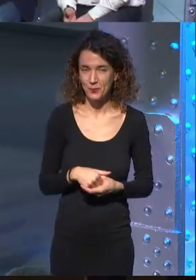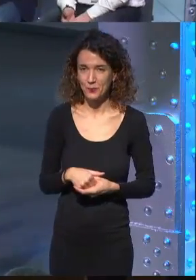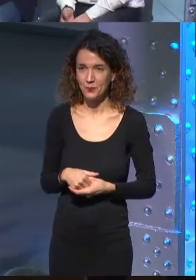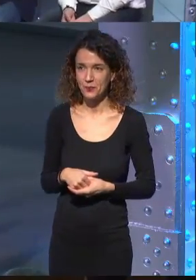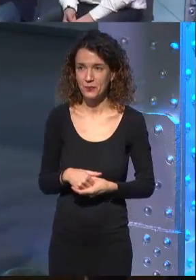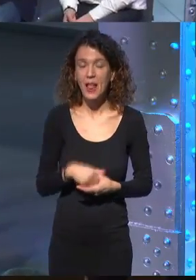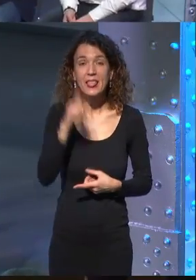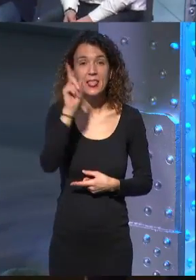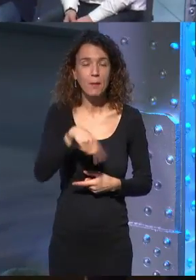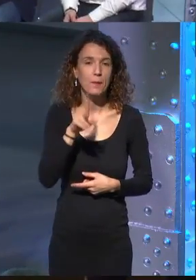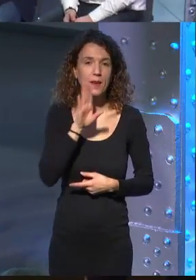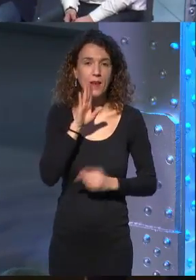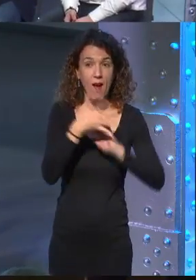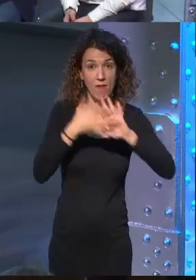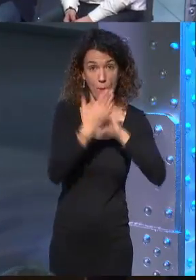for another year.